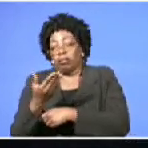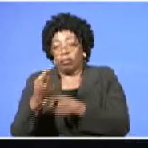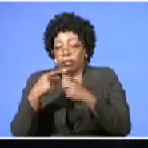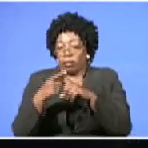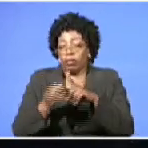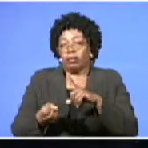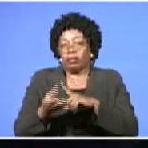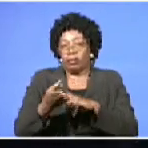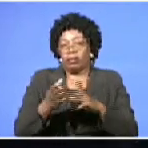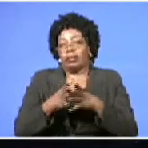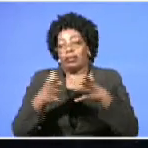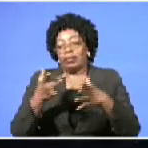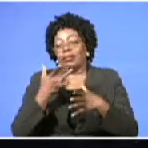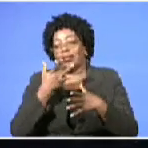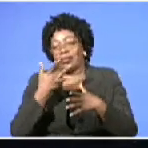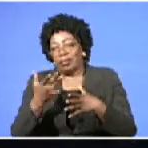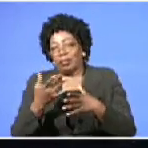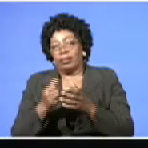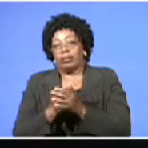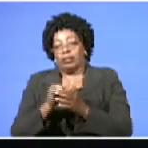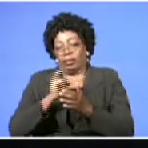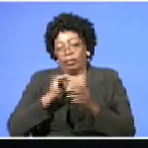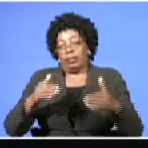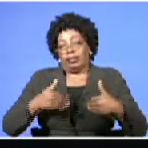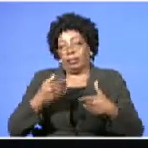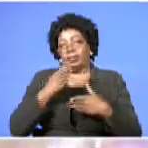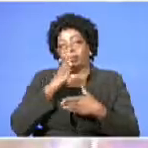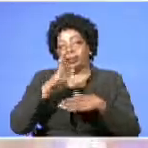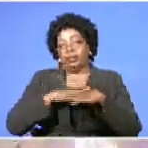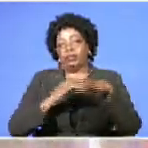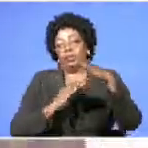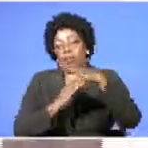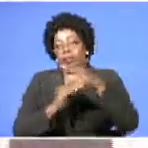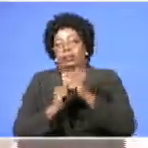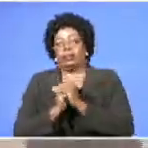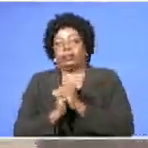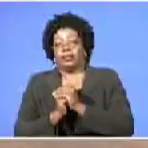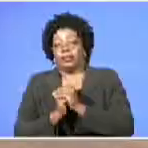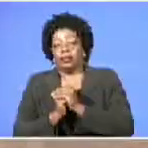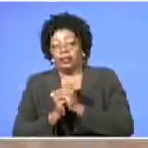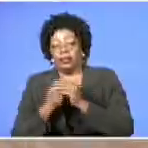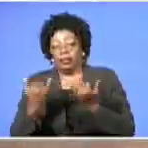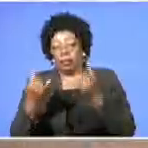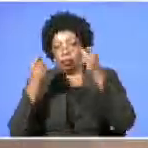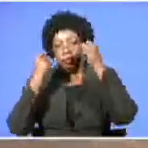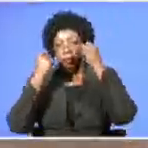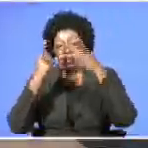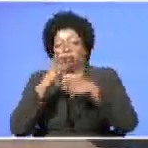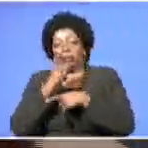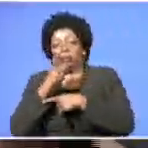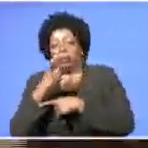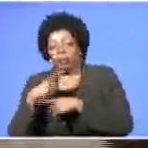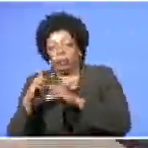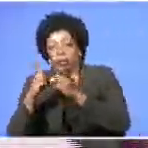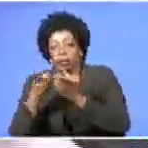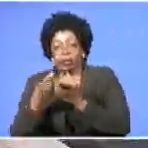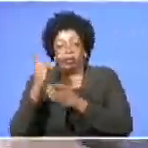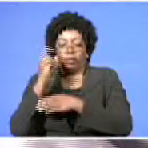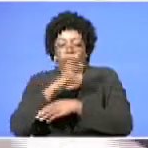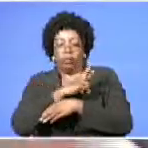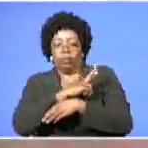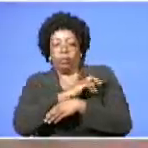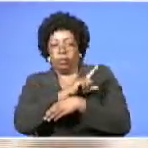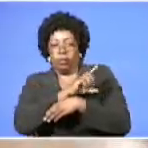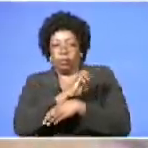bowling, there's a little bit of luck involved too. So I'm just happy to be on top. A bit of a surprise in the ladies division. Driscoll Roll had